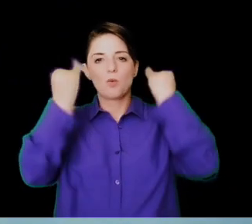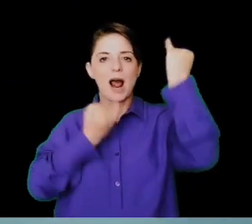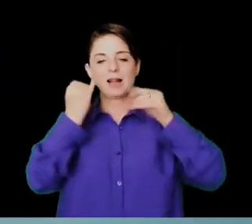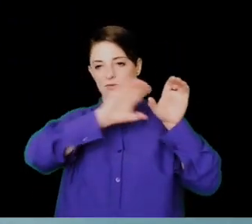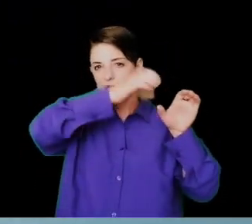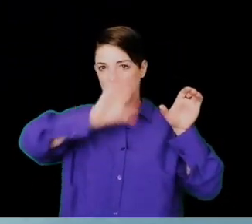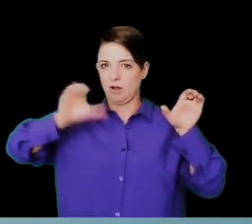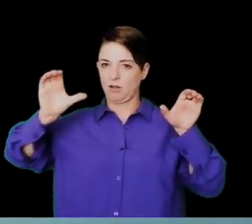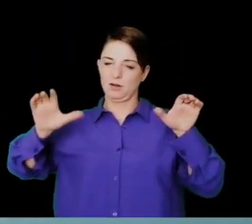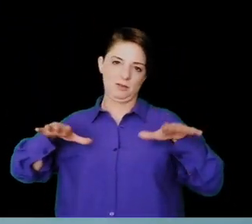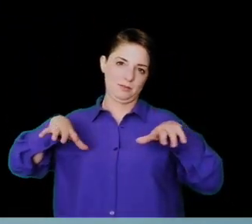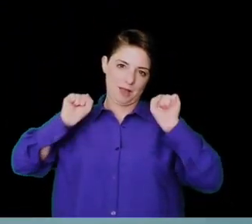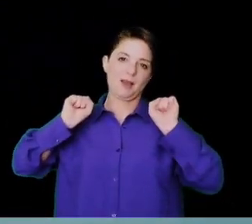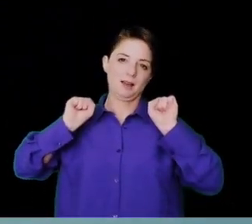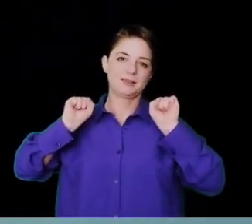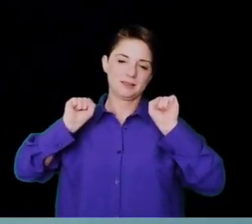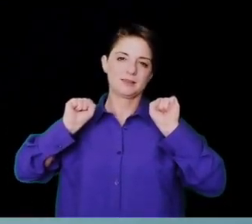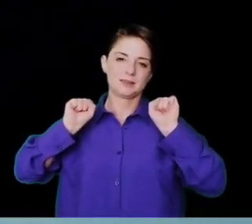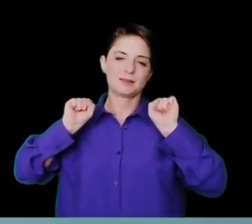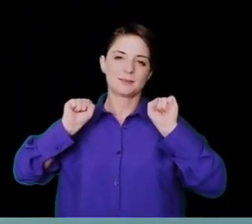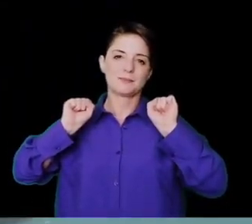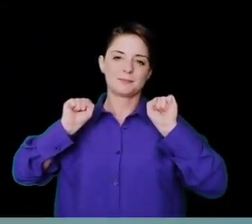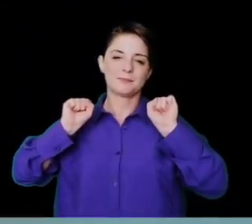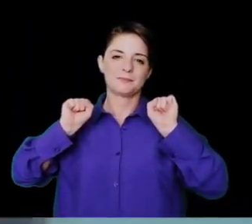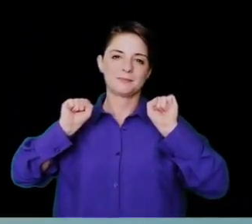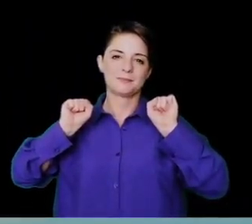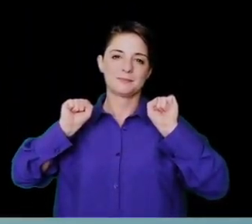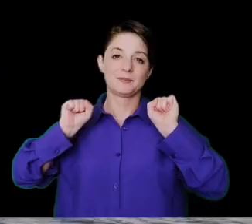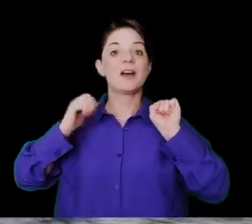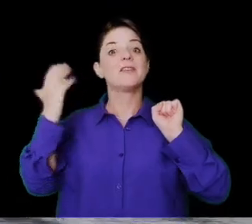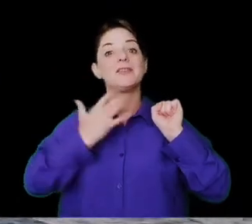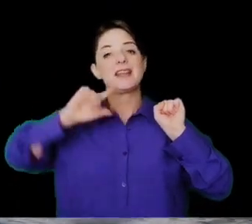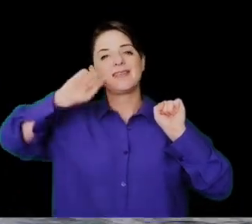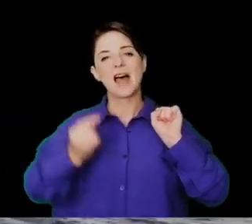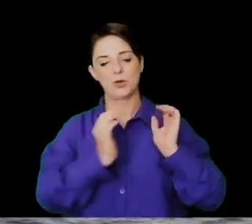The rewilding of the Solent has begun.